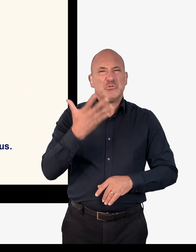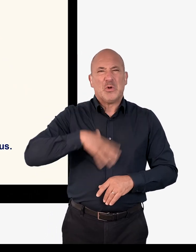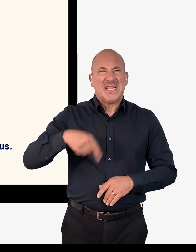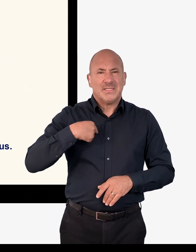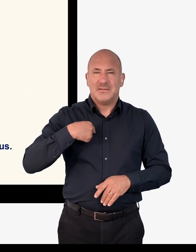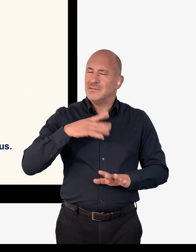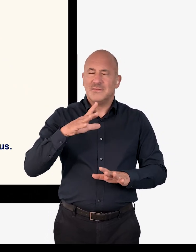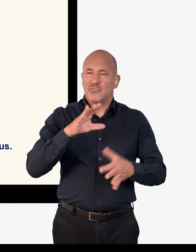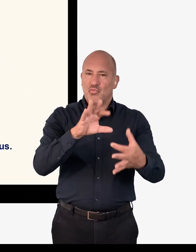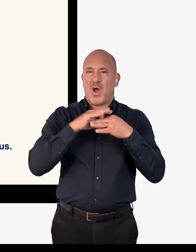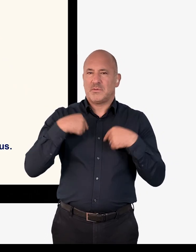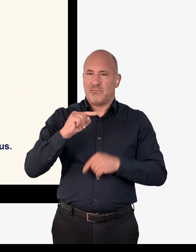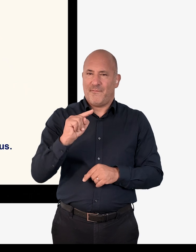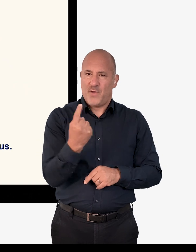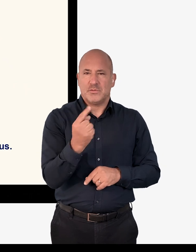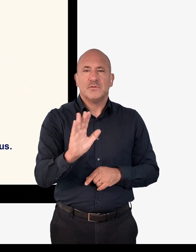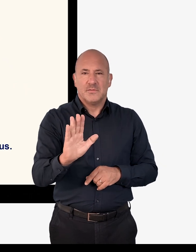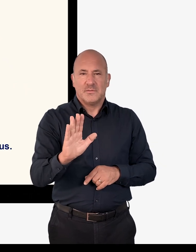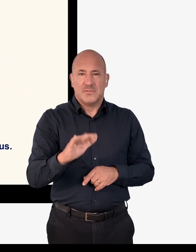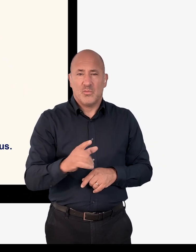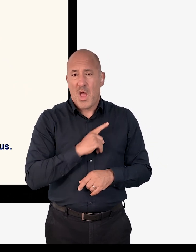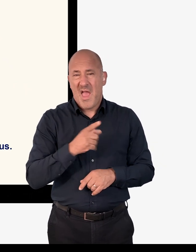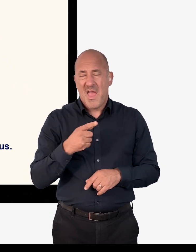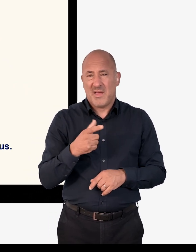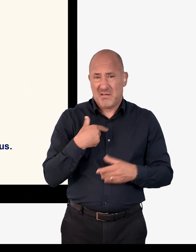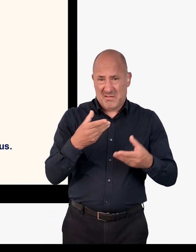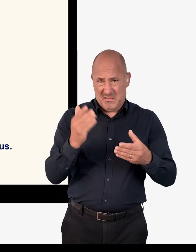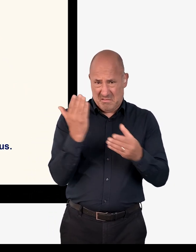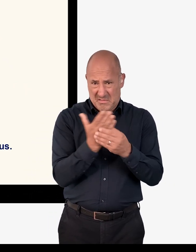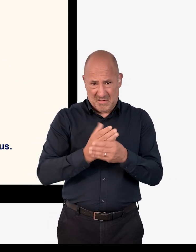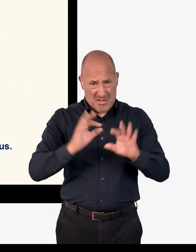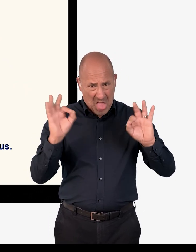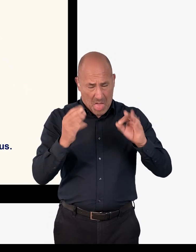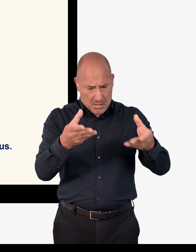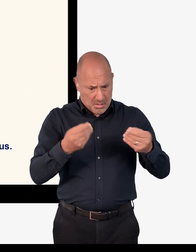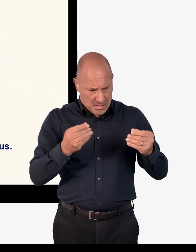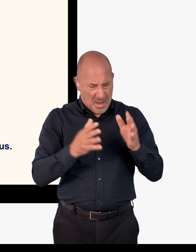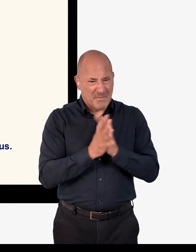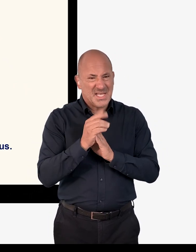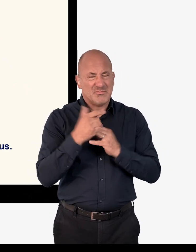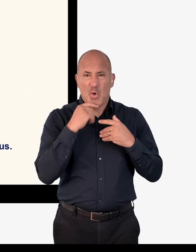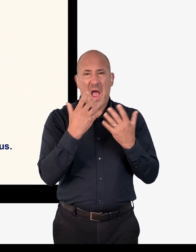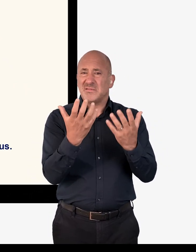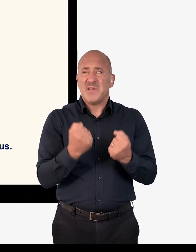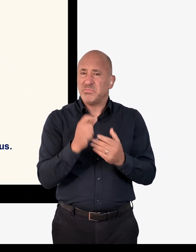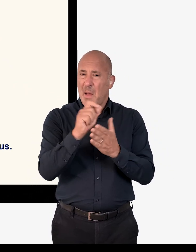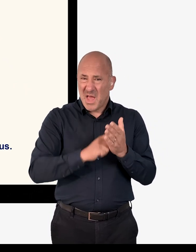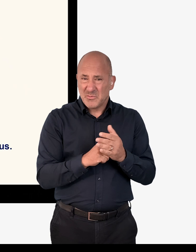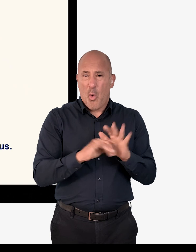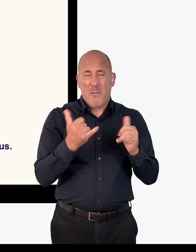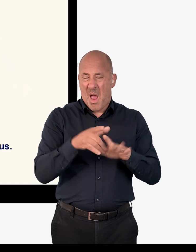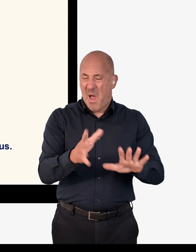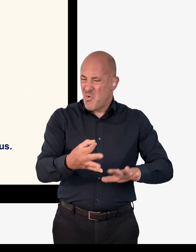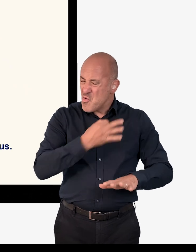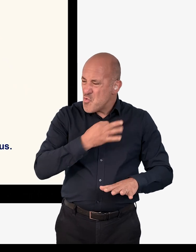are exempt, you should speak to us first. Otherwise, we may consider your application to be ineligible or a major risk if they are